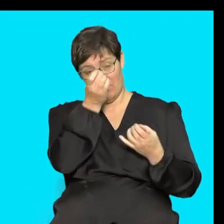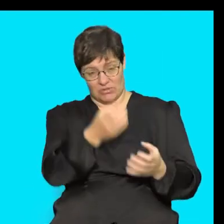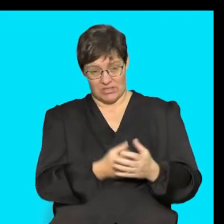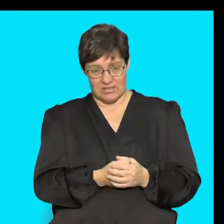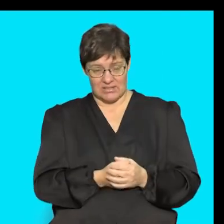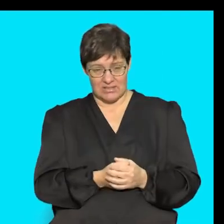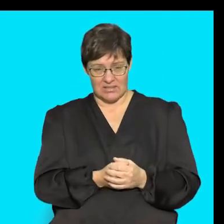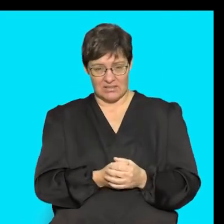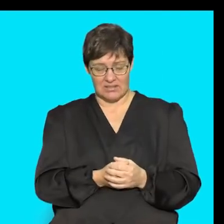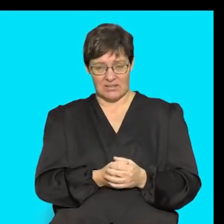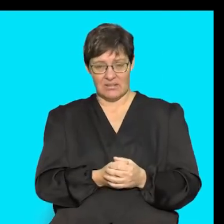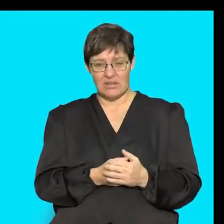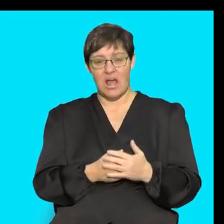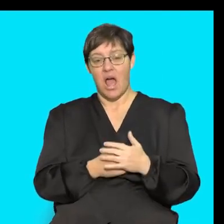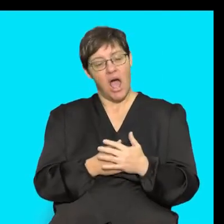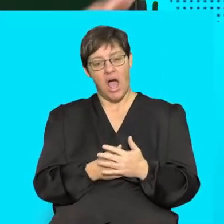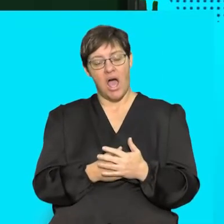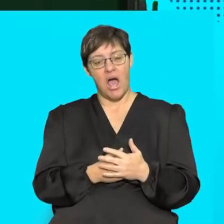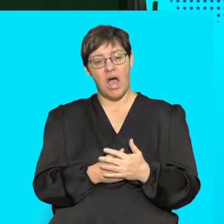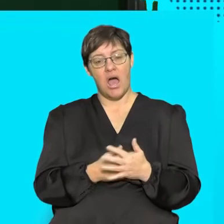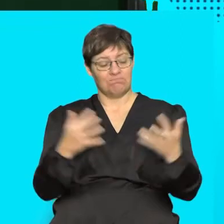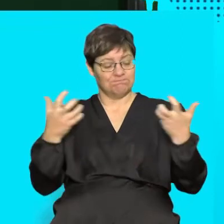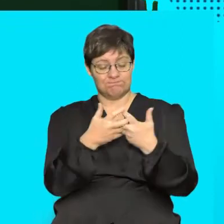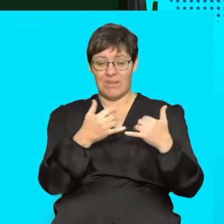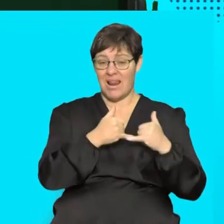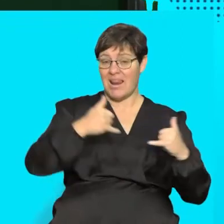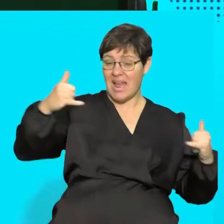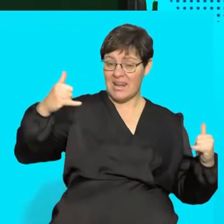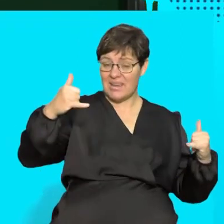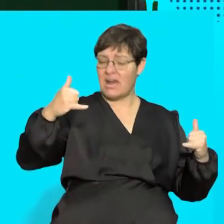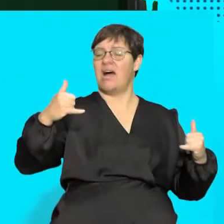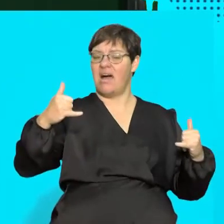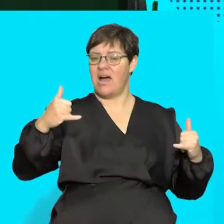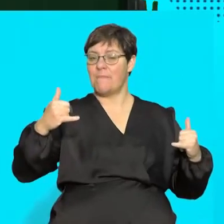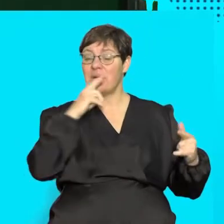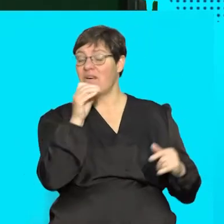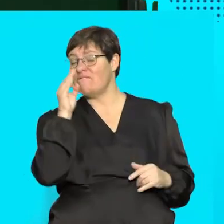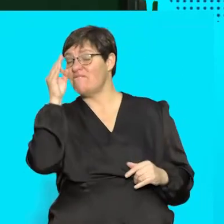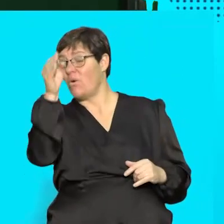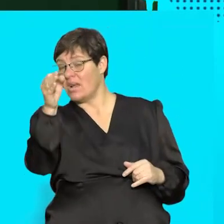and update our regression line, maybe we can. But if we do